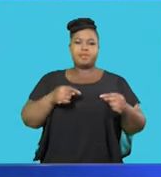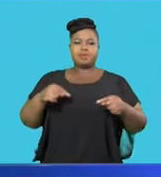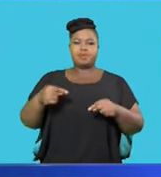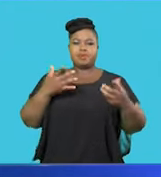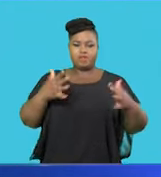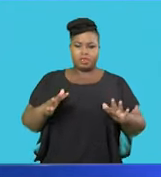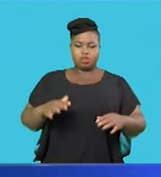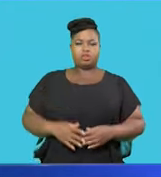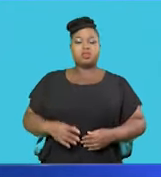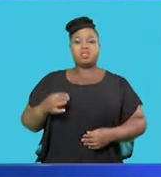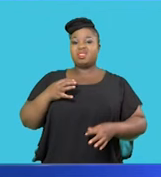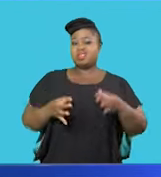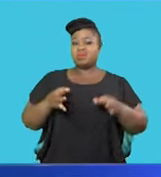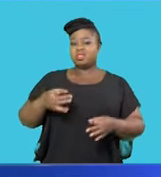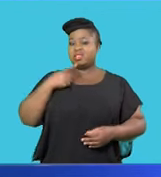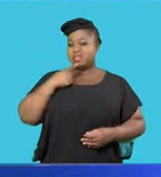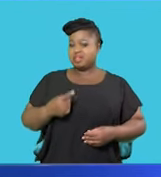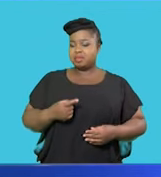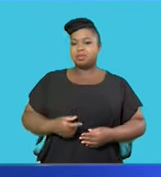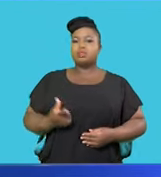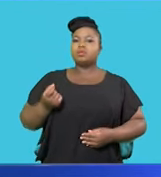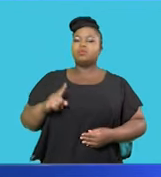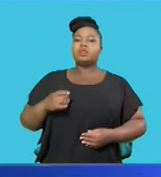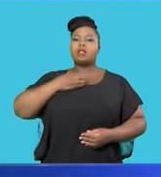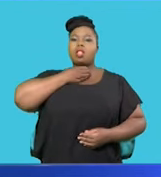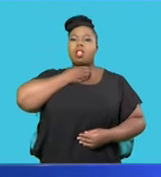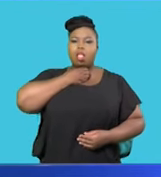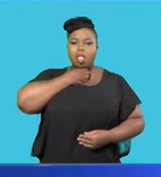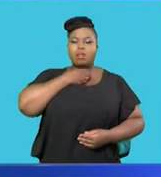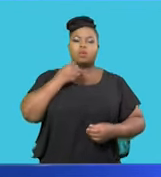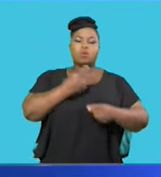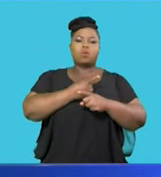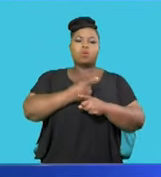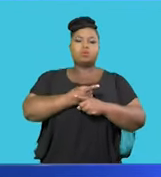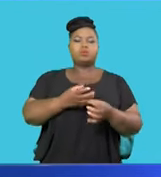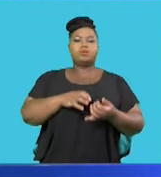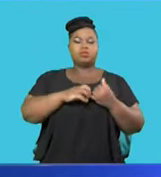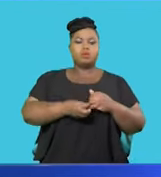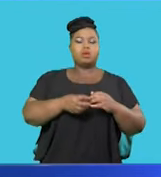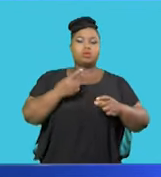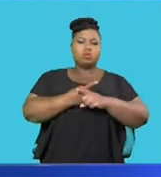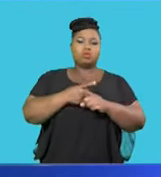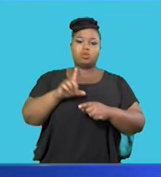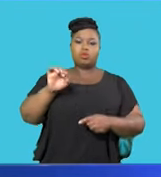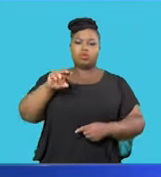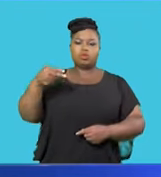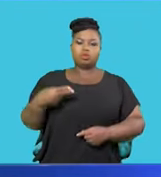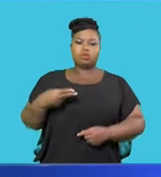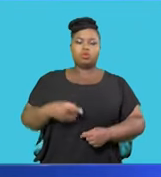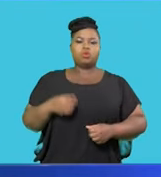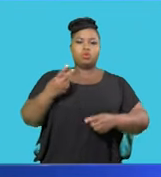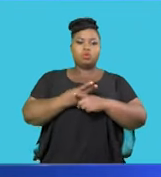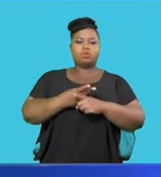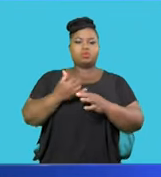bona. Ho hlaloswa ha sebapadi sena se ile sa kgama le ho otla mathithibala. Kahlolo ya Lorch e fanyeiwe ka lemo tse